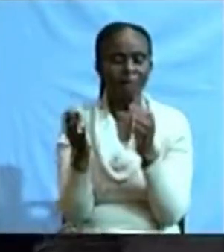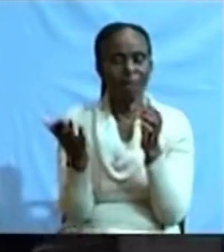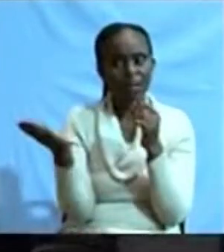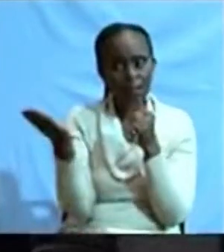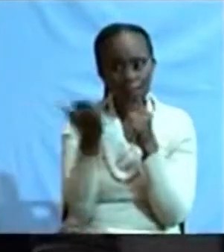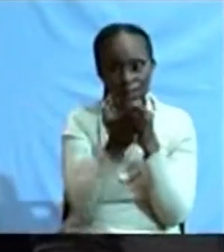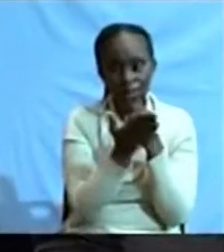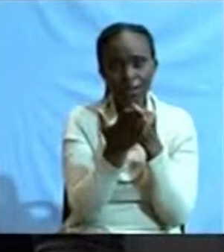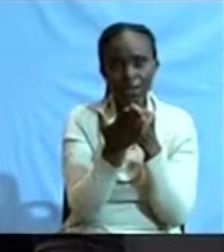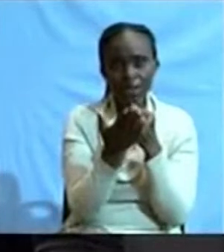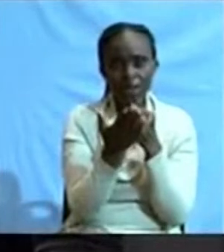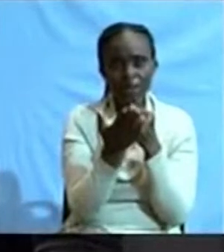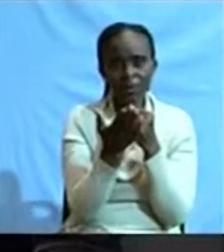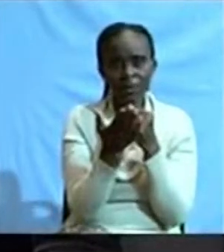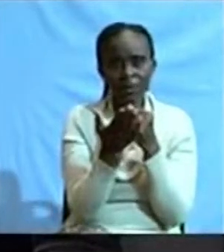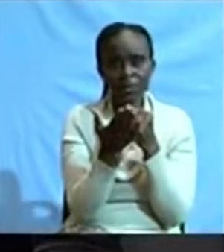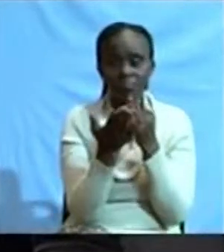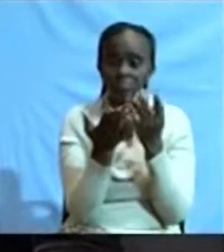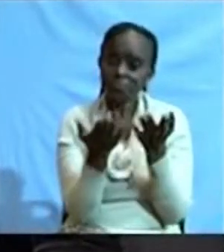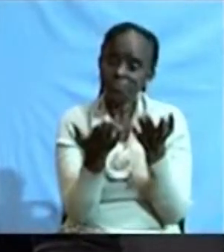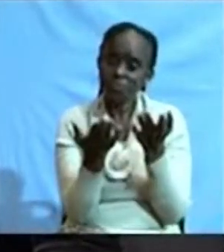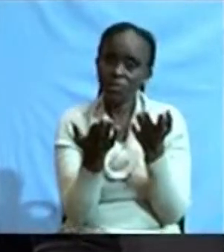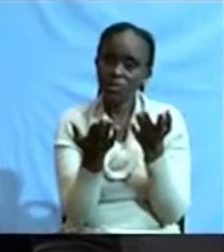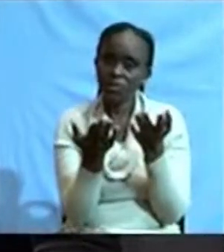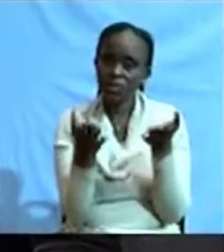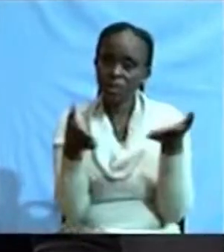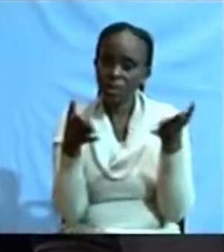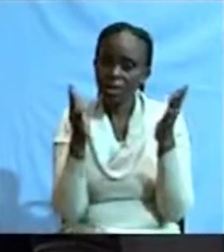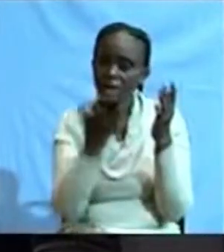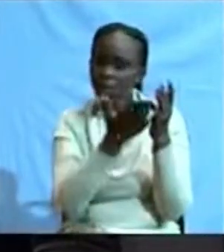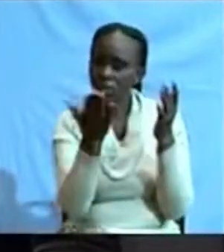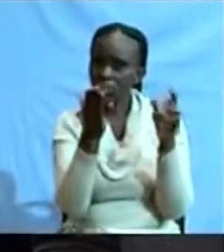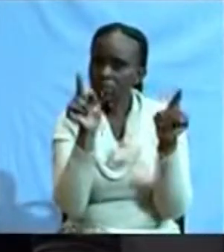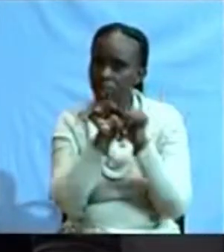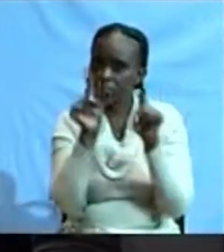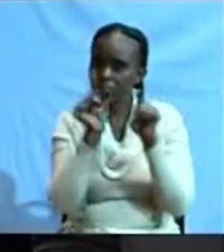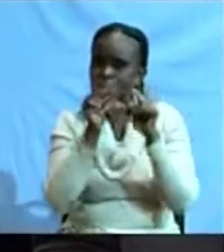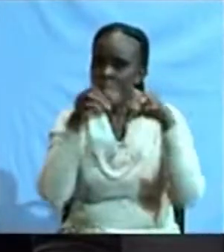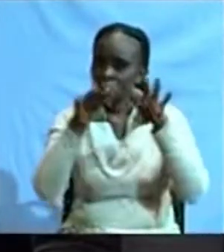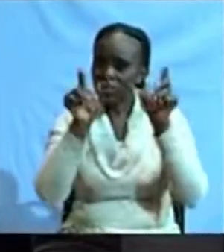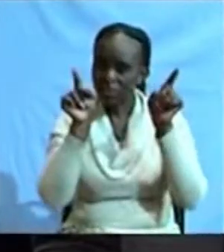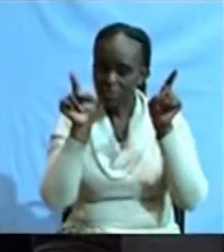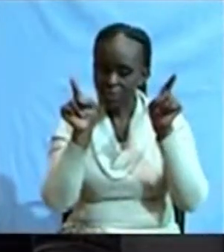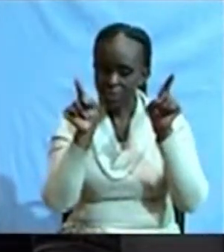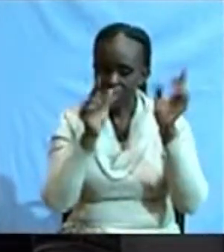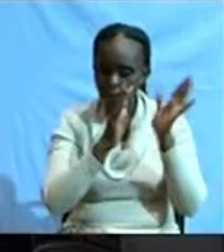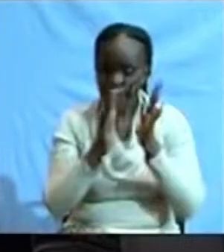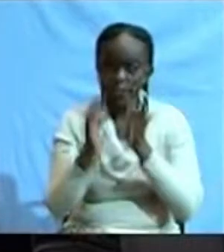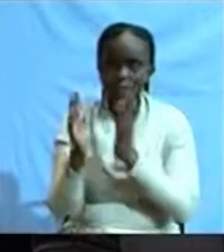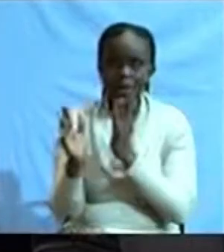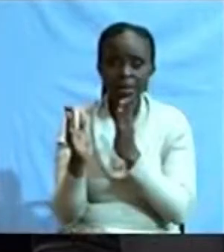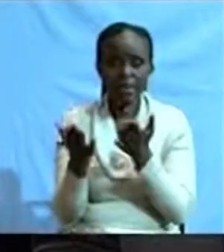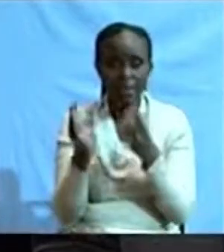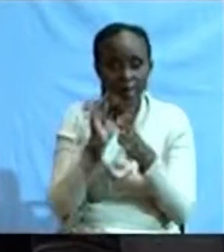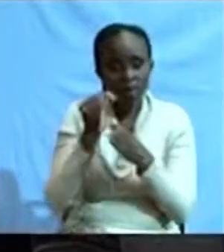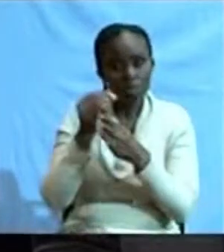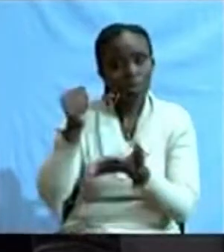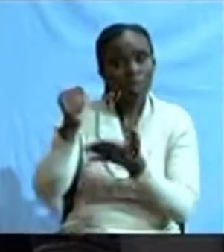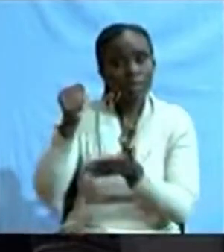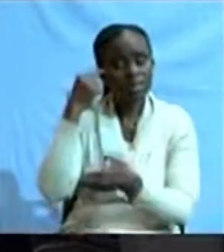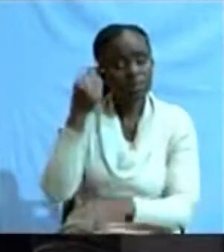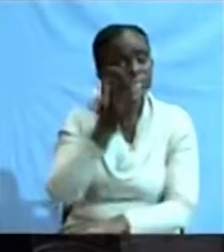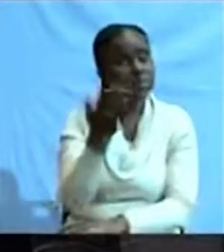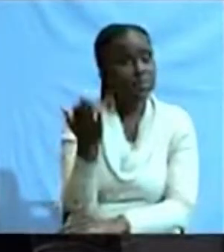they meant to allow you to go ahead and plan or budget for